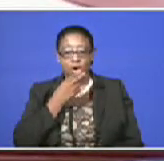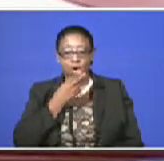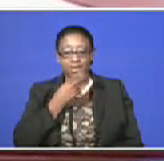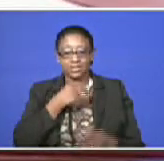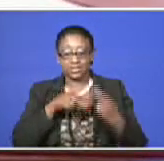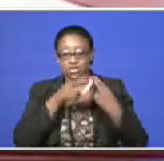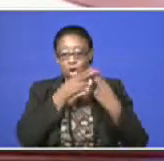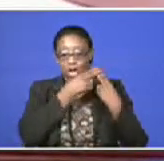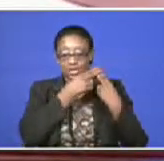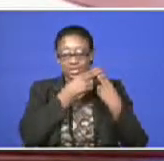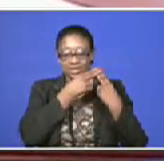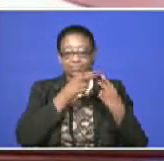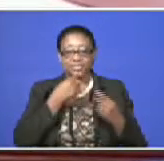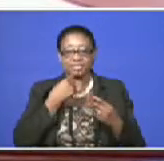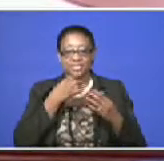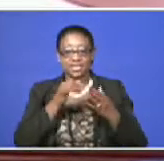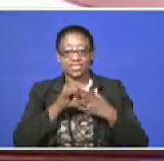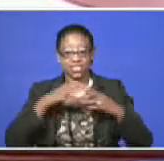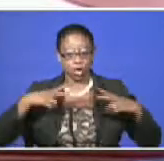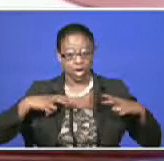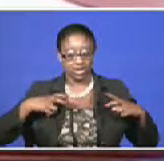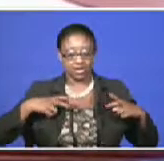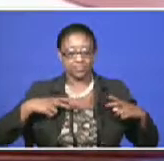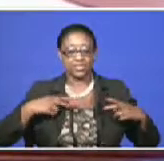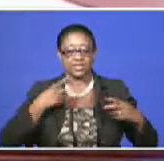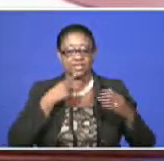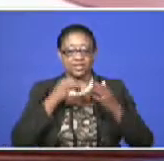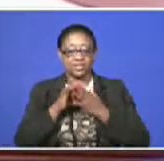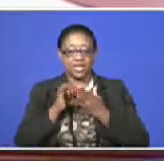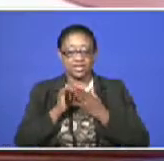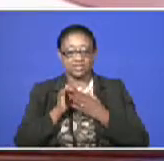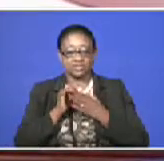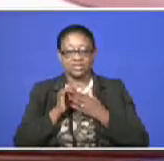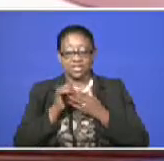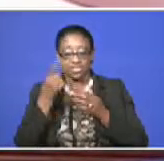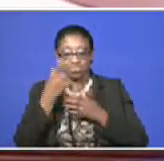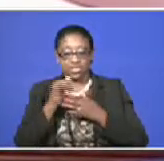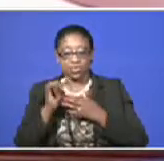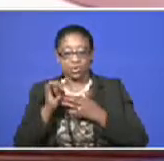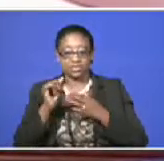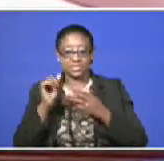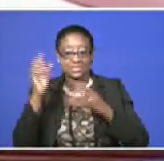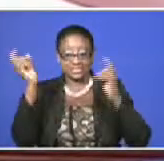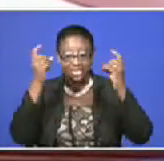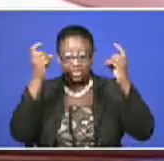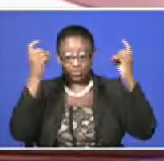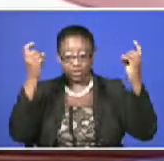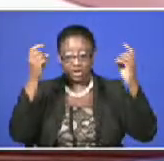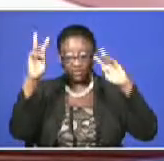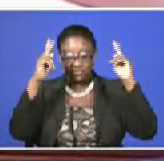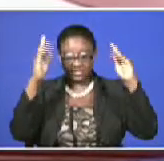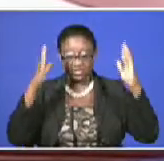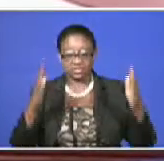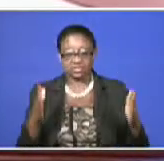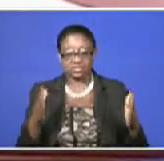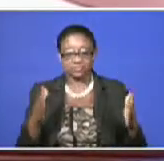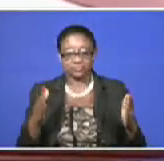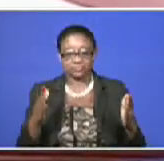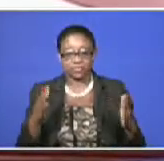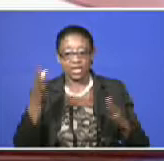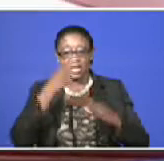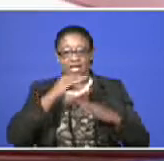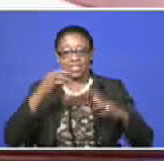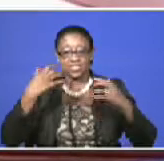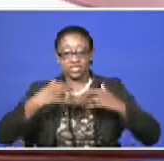stepped up maintenance checks and brought in additional generation in Bimini. The same generation, as well